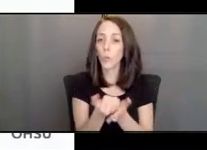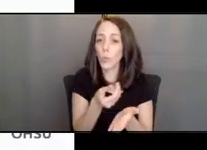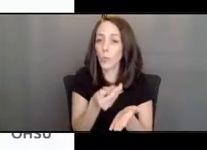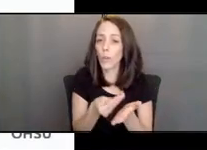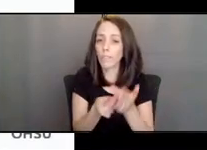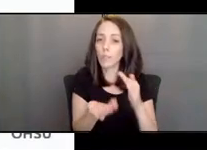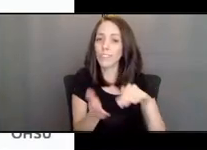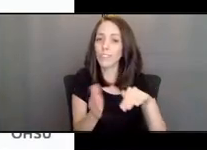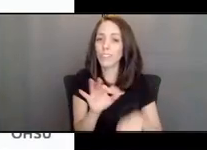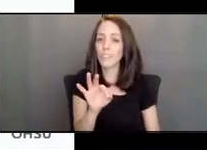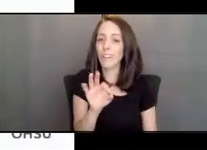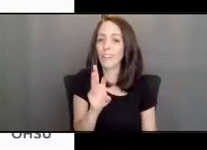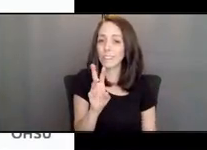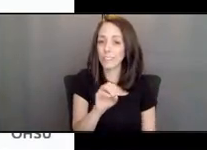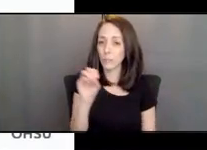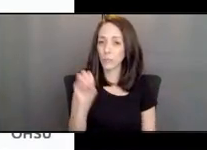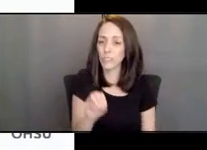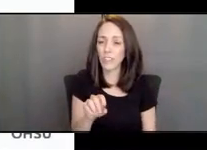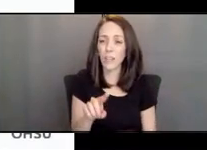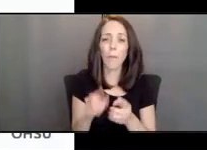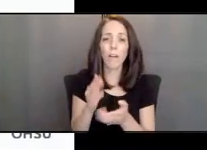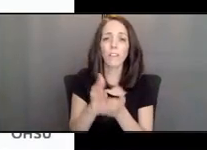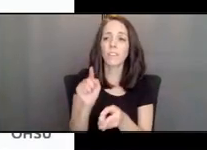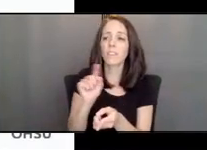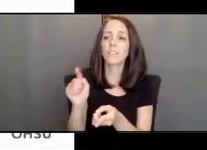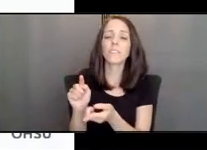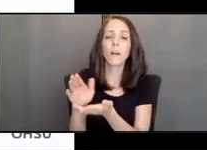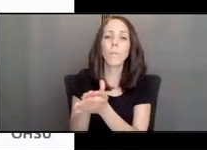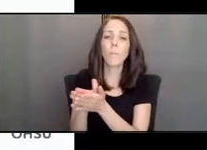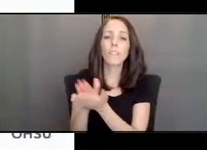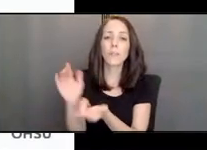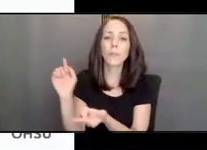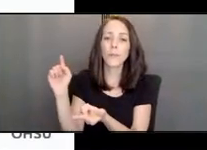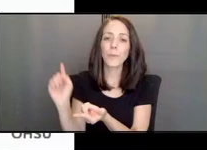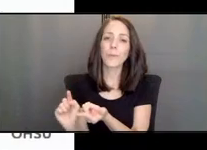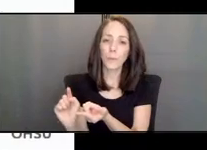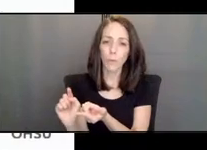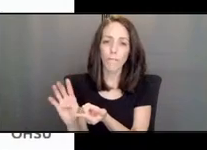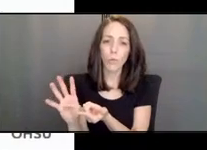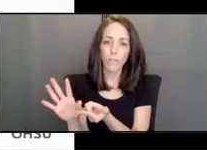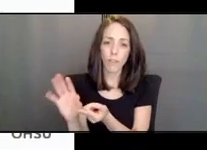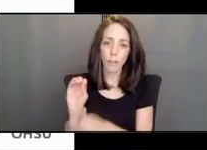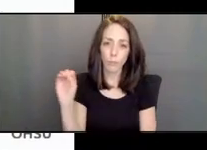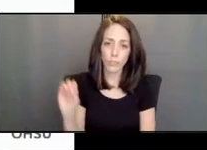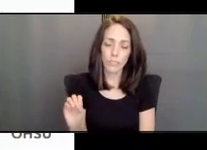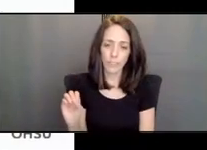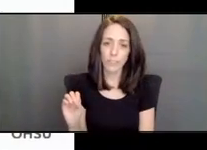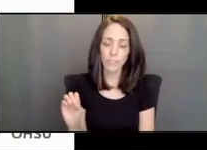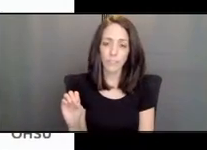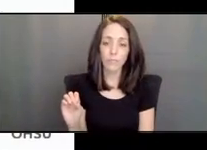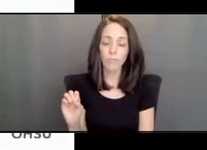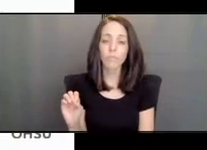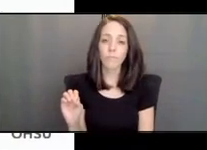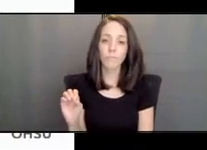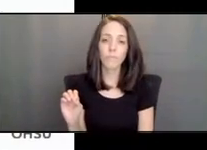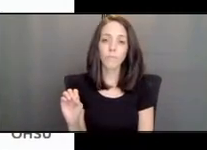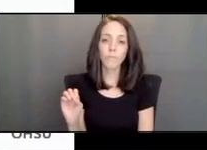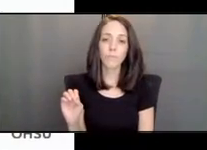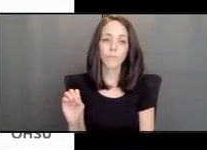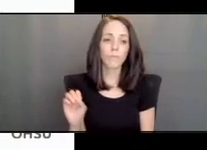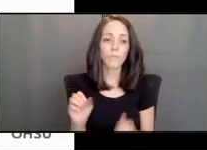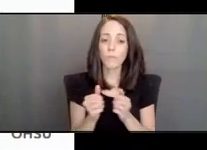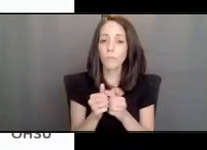by depreciation and interest by only 45%. Without robust investment in facilities, equipment, and